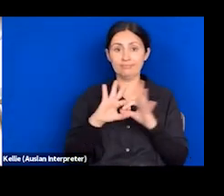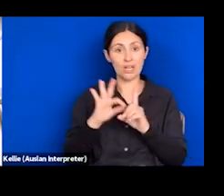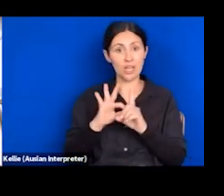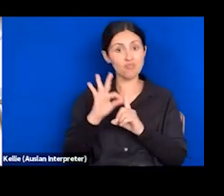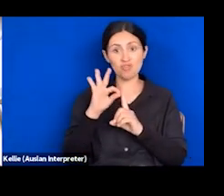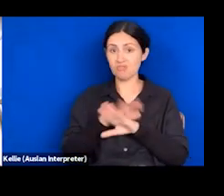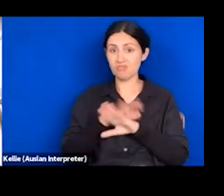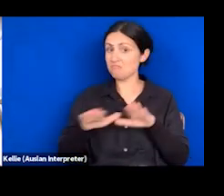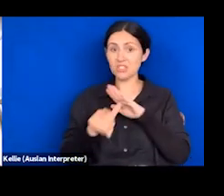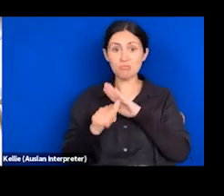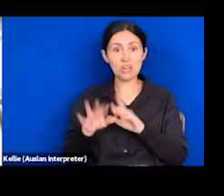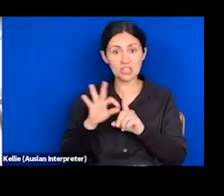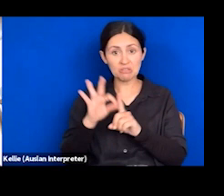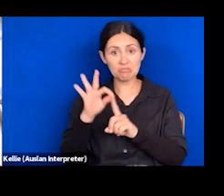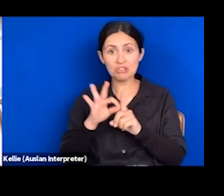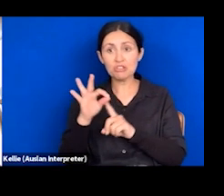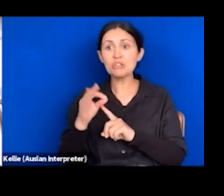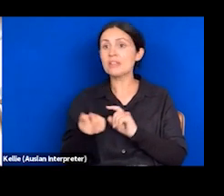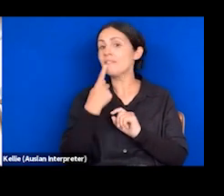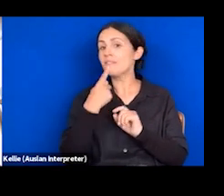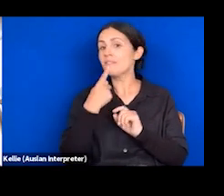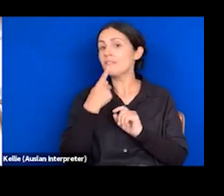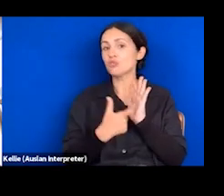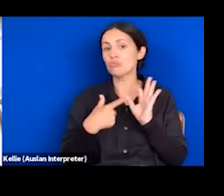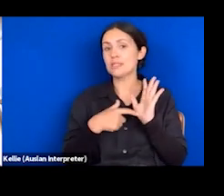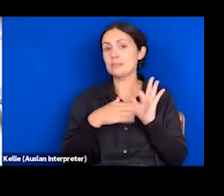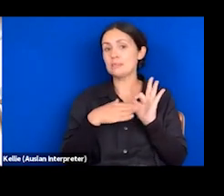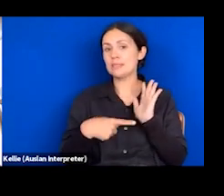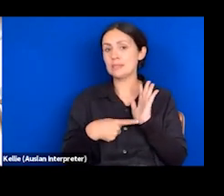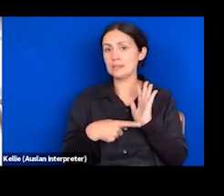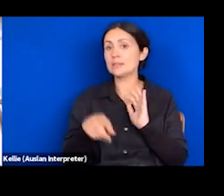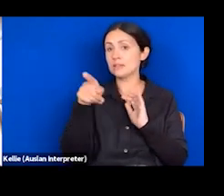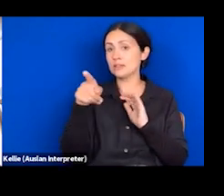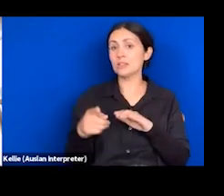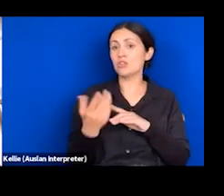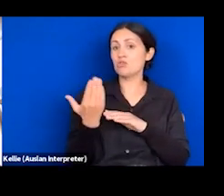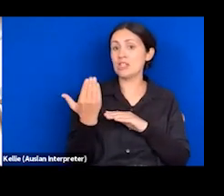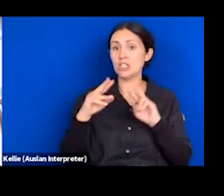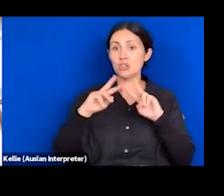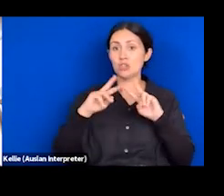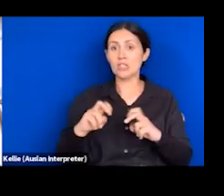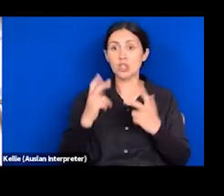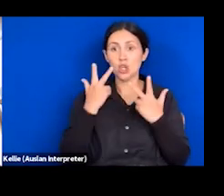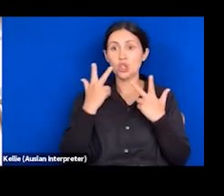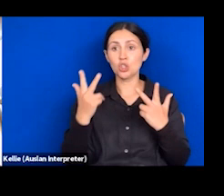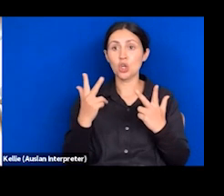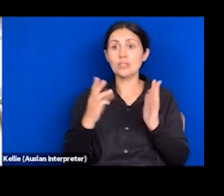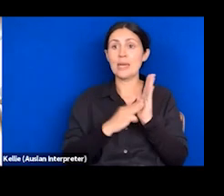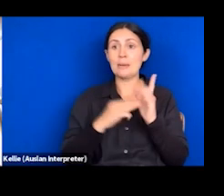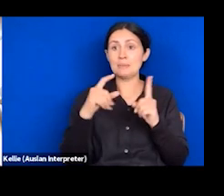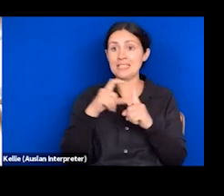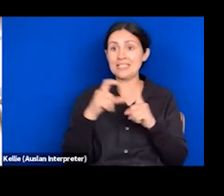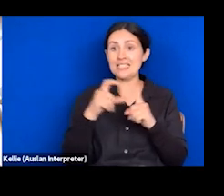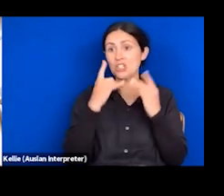symptom severity. And here we're seeing it in our more recent New England Journal of Medicine major depressive disorder trial. Again,